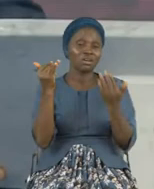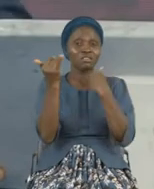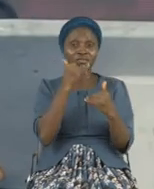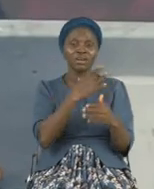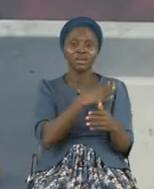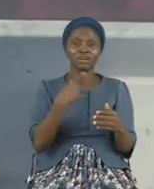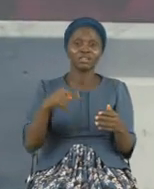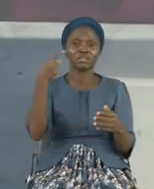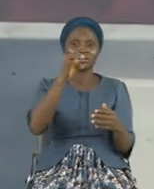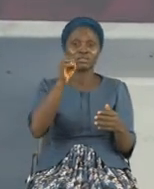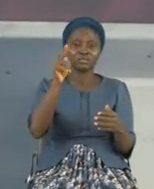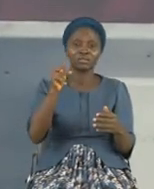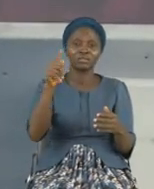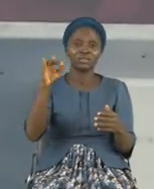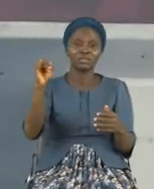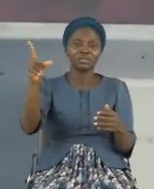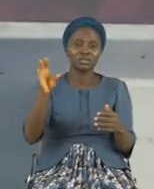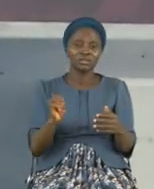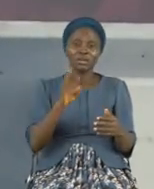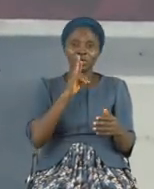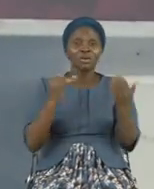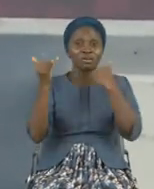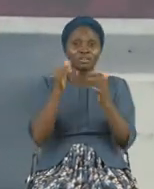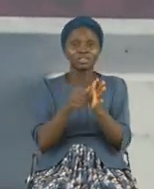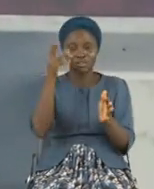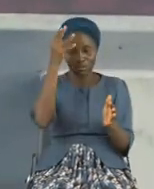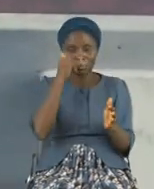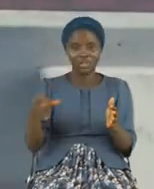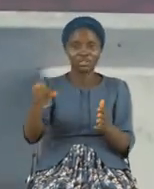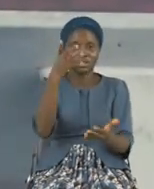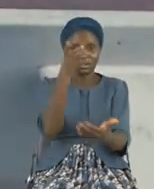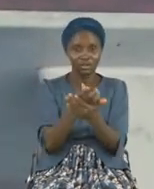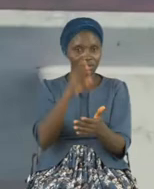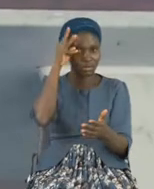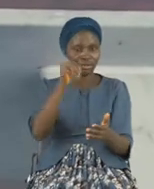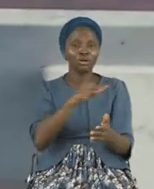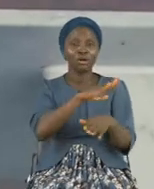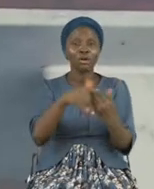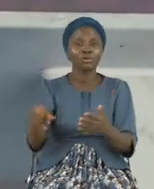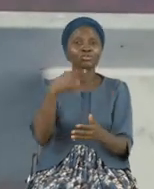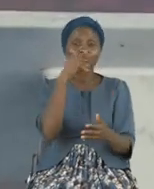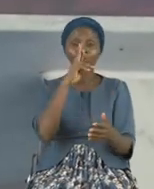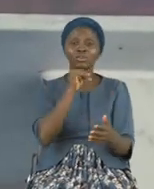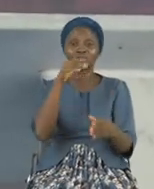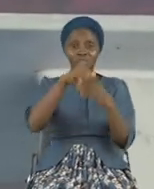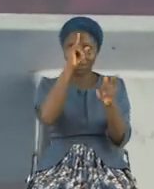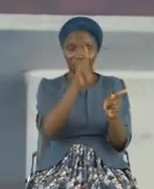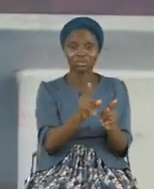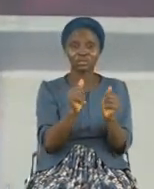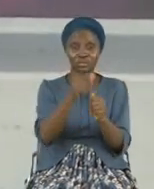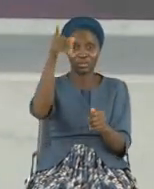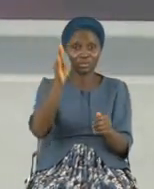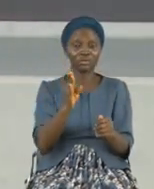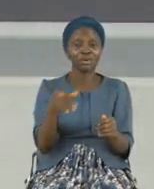That's why they imprisoned him. All those who were not in agreement with God, they were offended. But